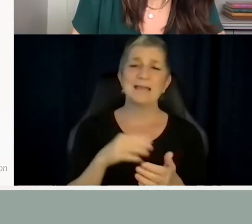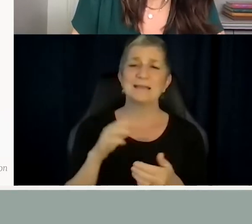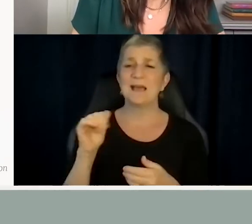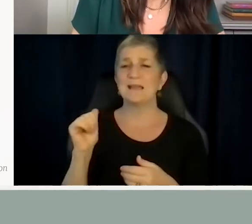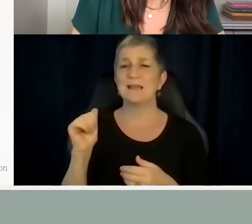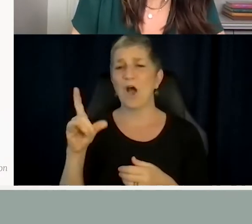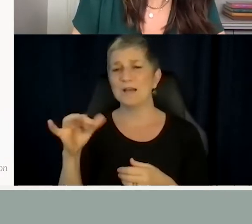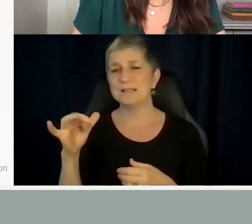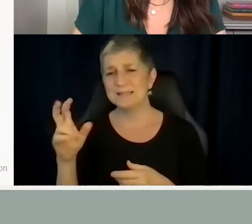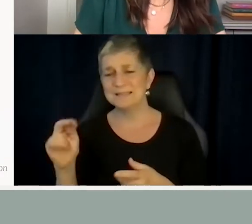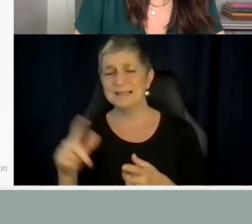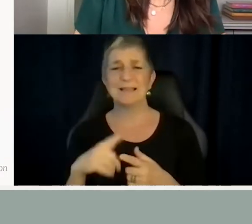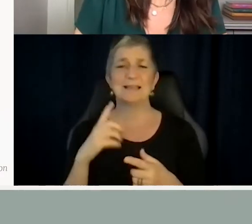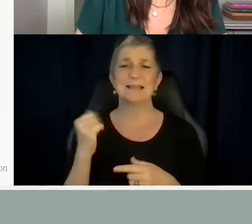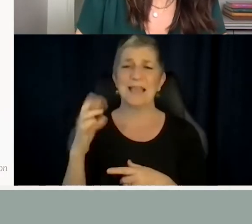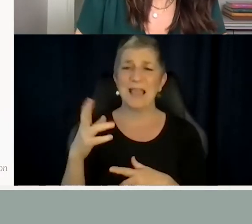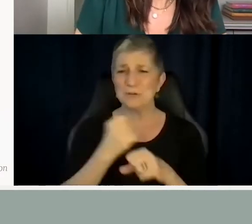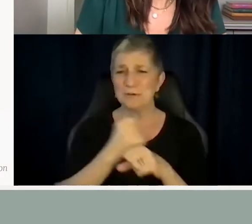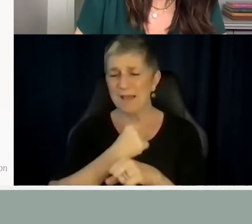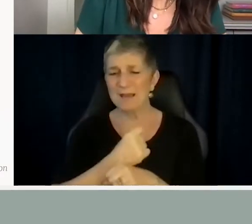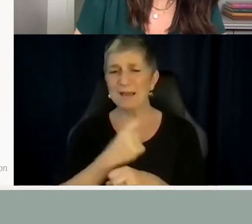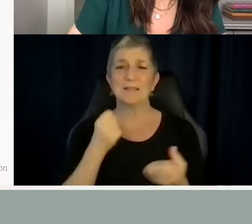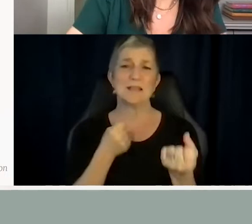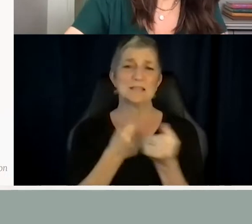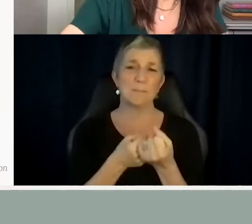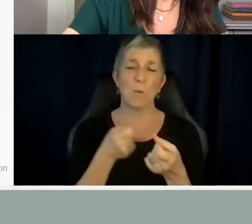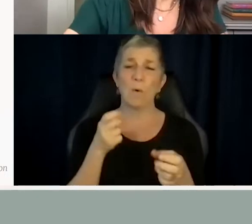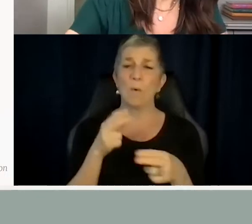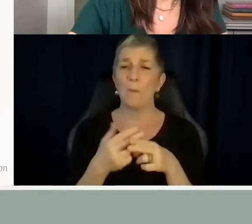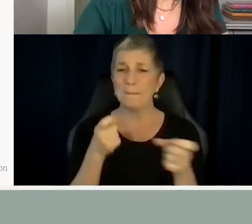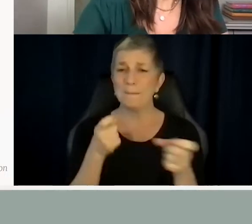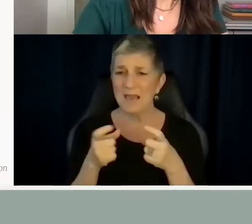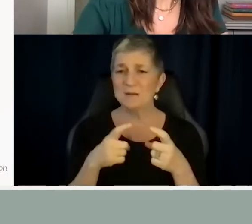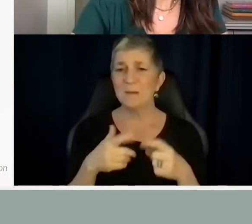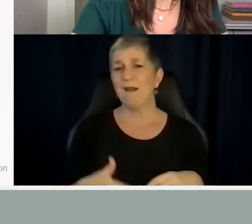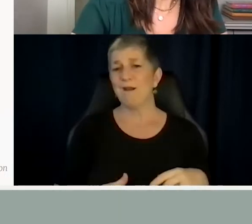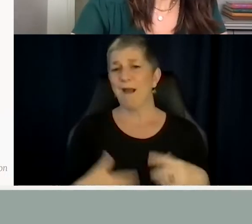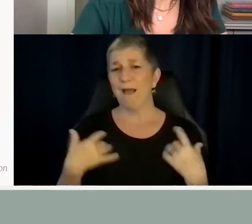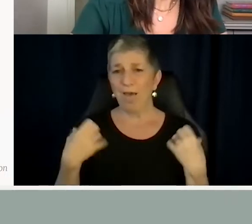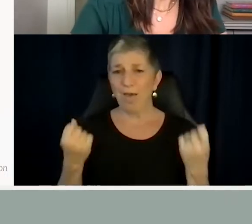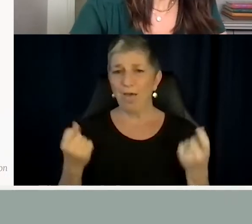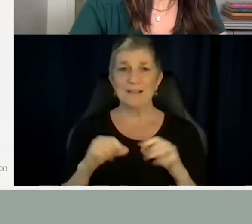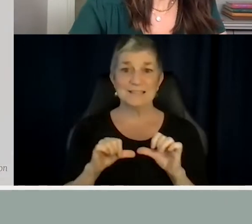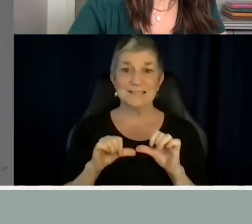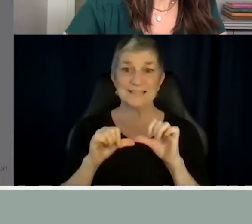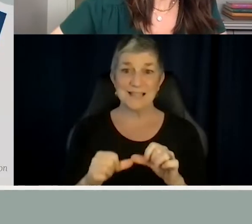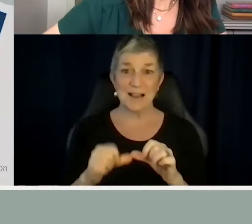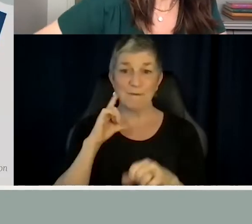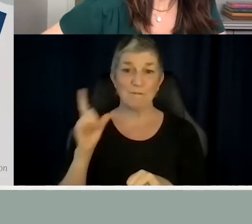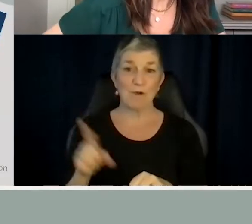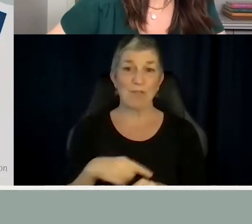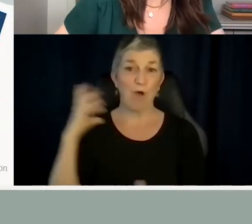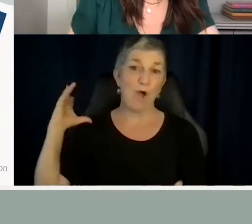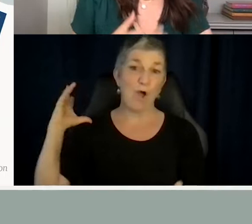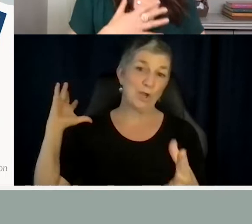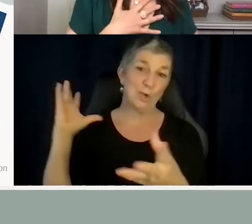properties, support weight management and gut health, and they're sustainable for a long cumulative